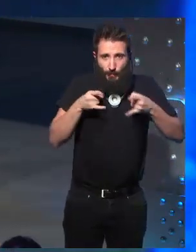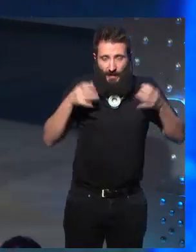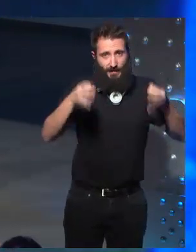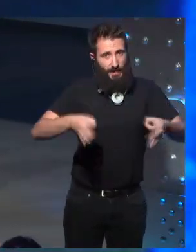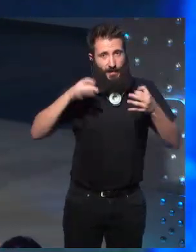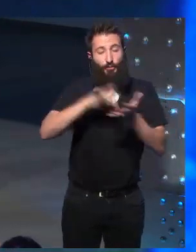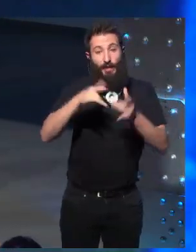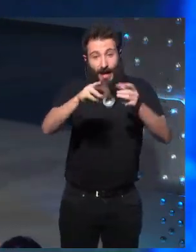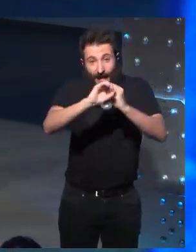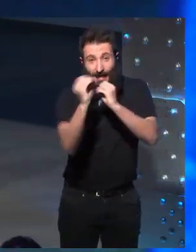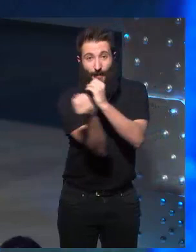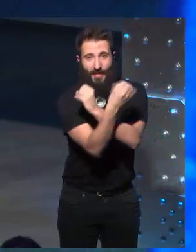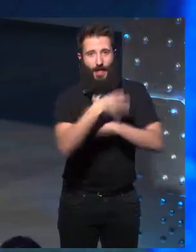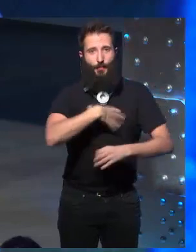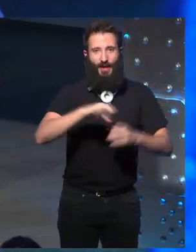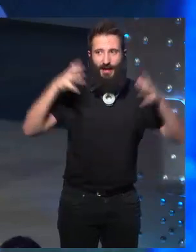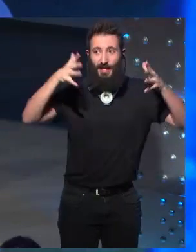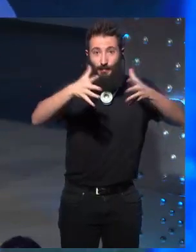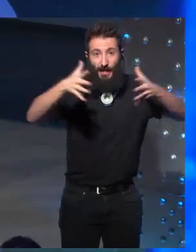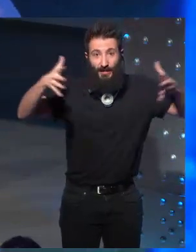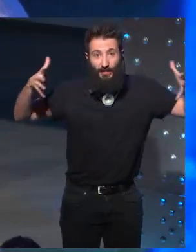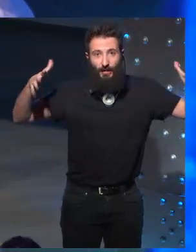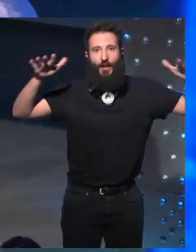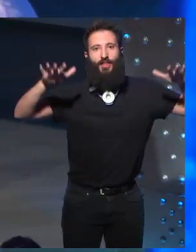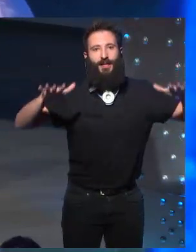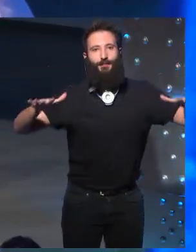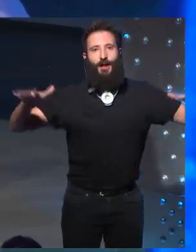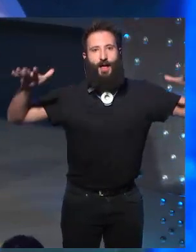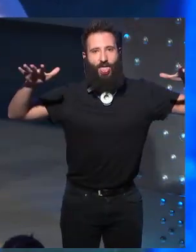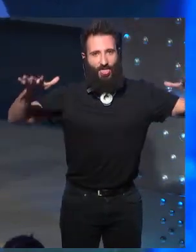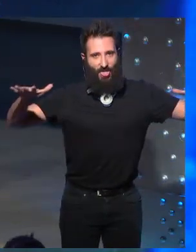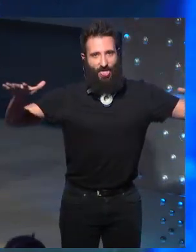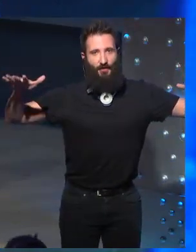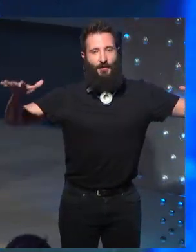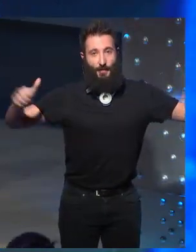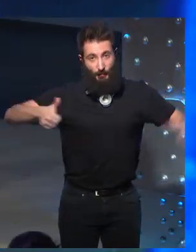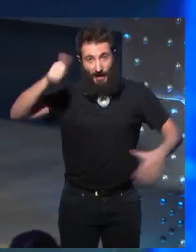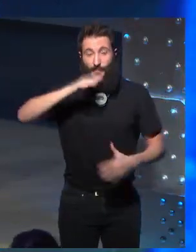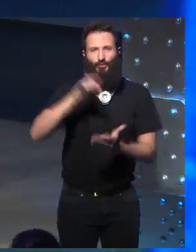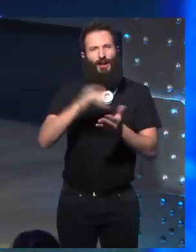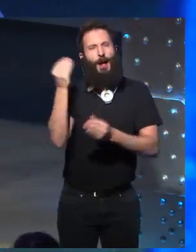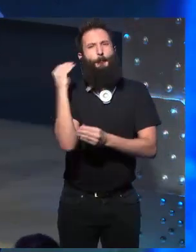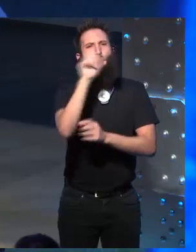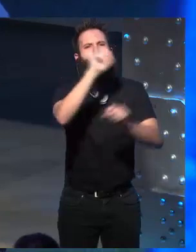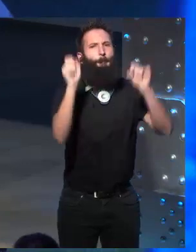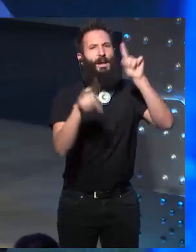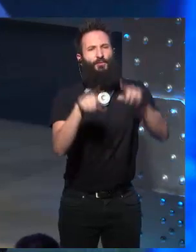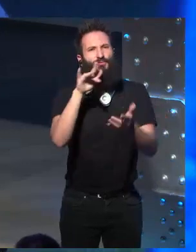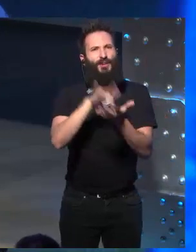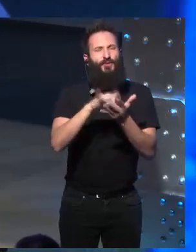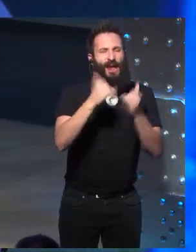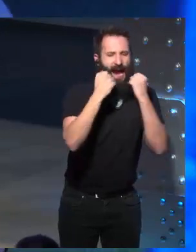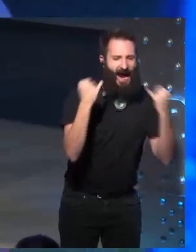and actually it does, right? So the question is there enough energy or gravity in